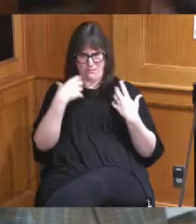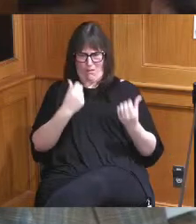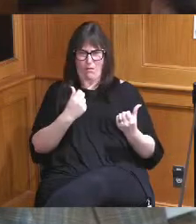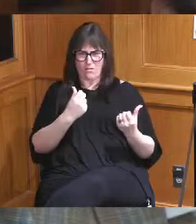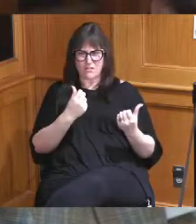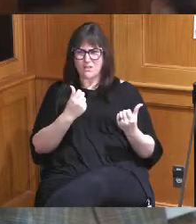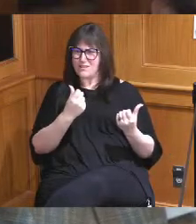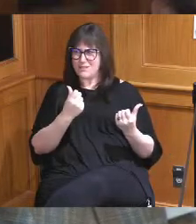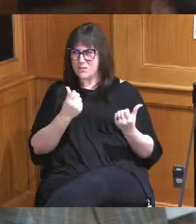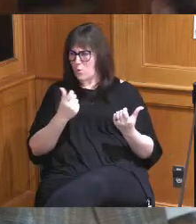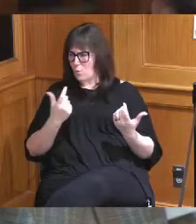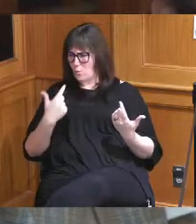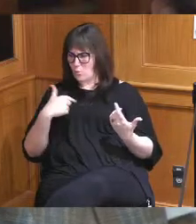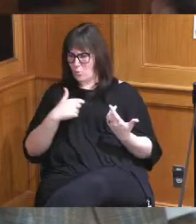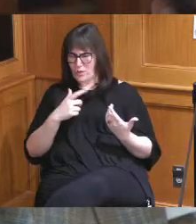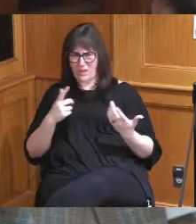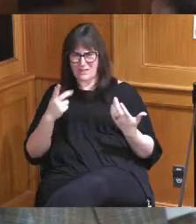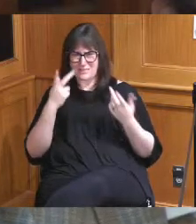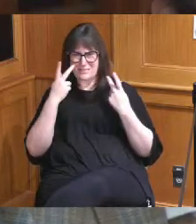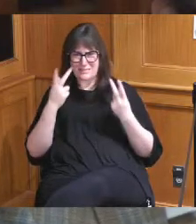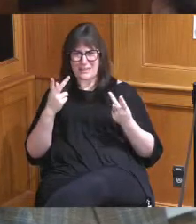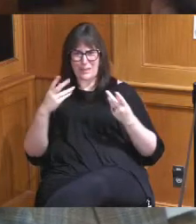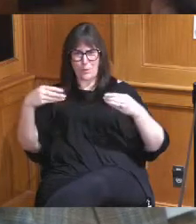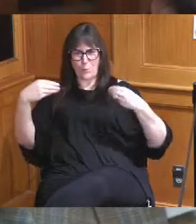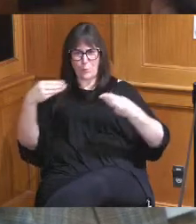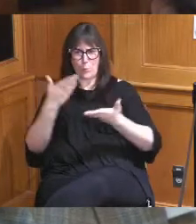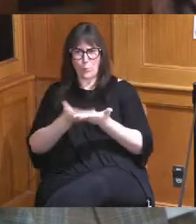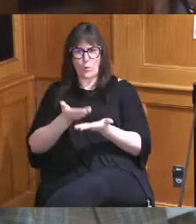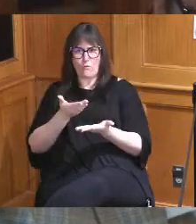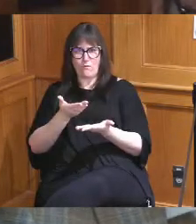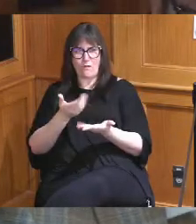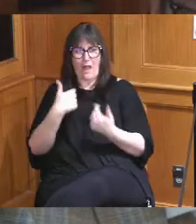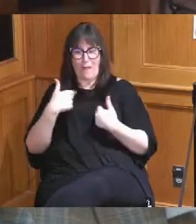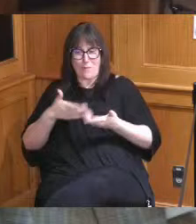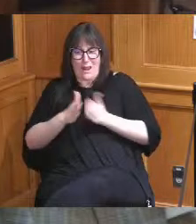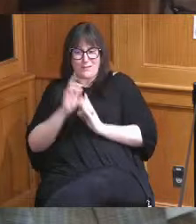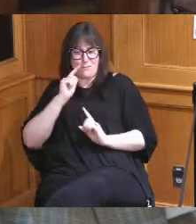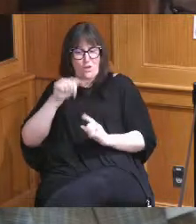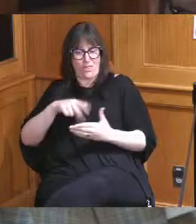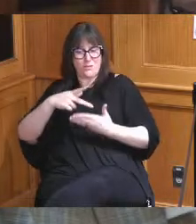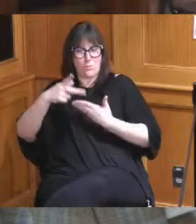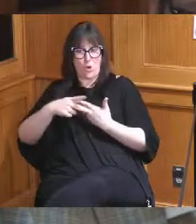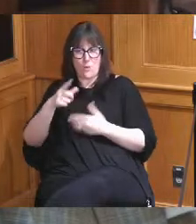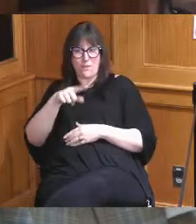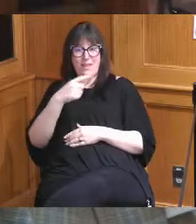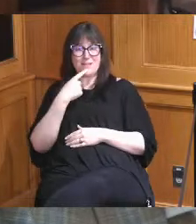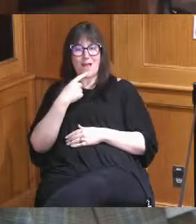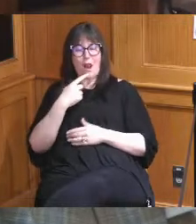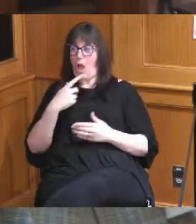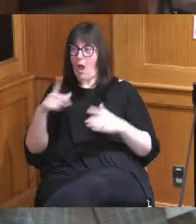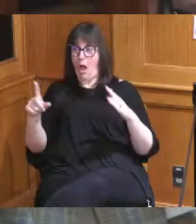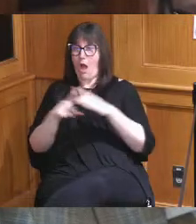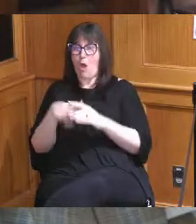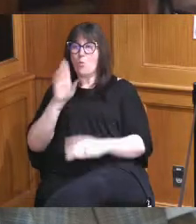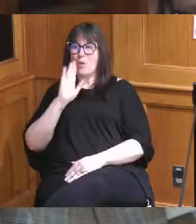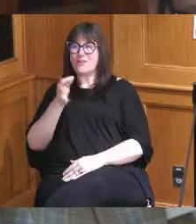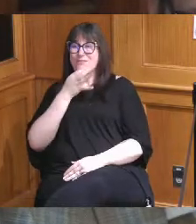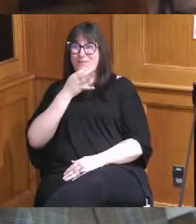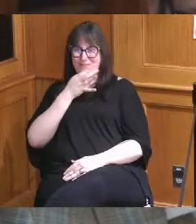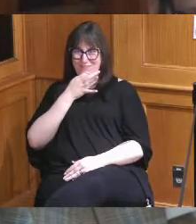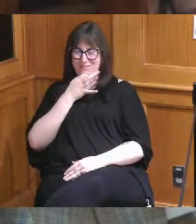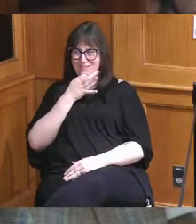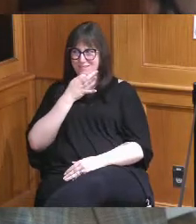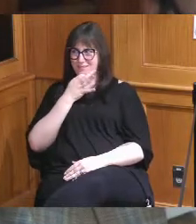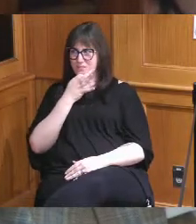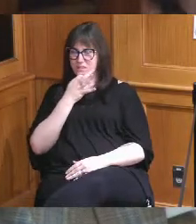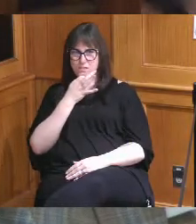And it can't keep coming back. We need some more money. I've been asking for this program, and they said when it comes, you go, oh, man, it's on its way. And I'm